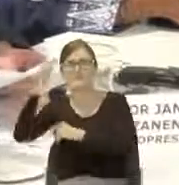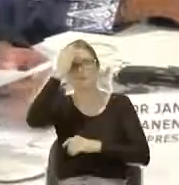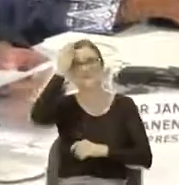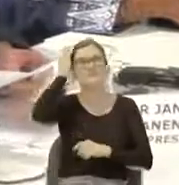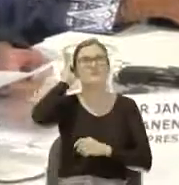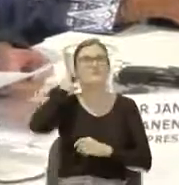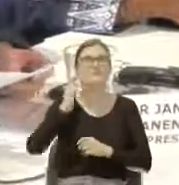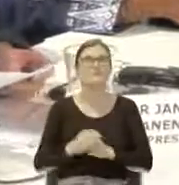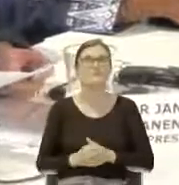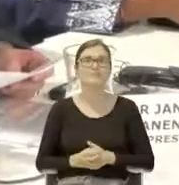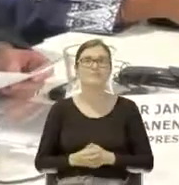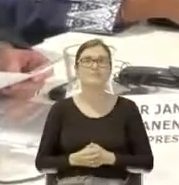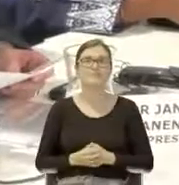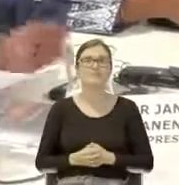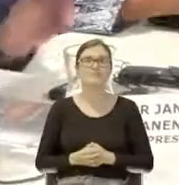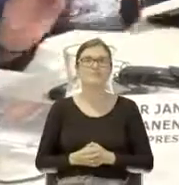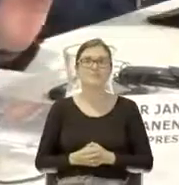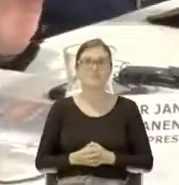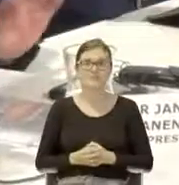all actors.